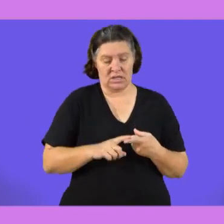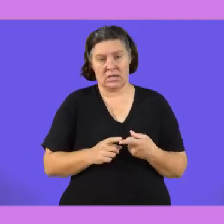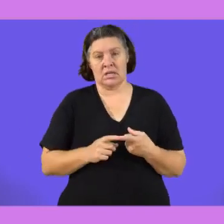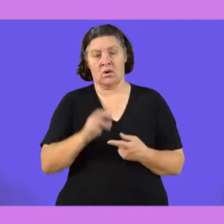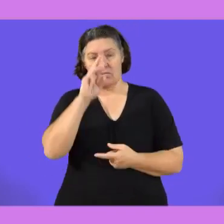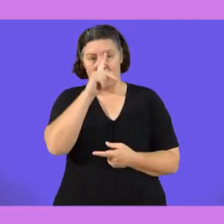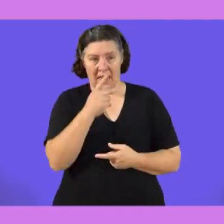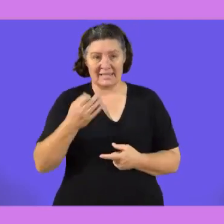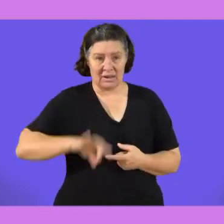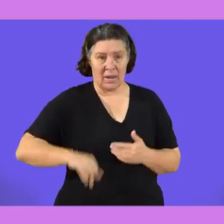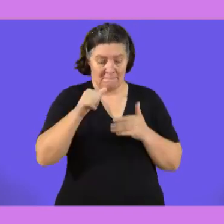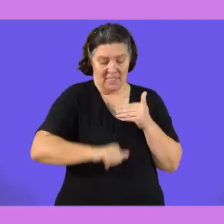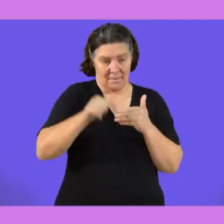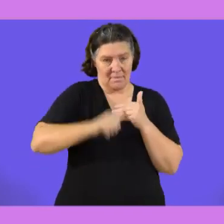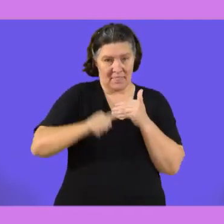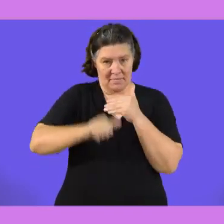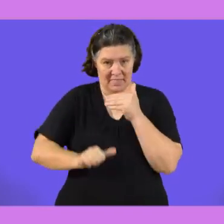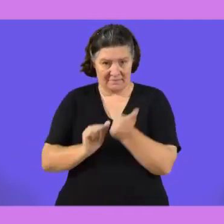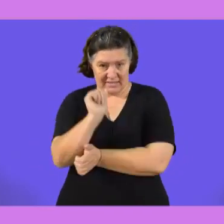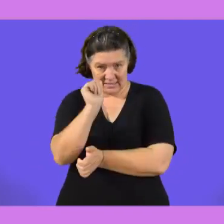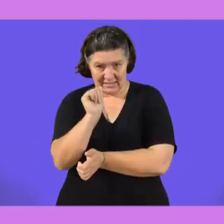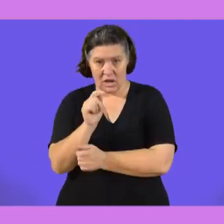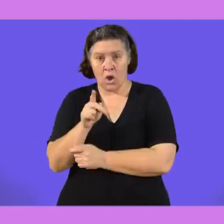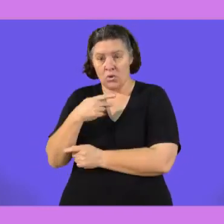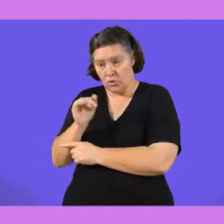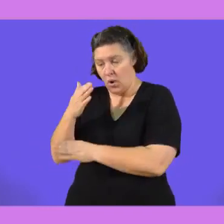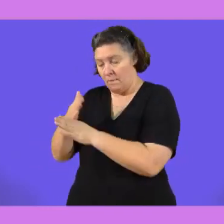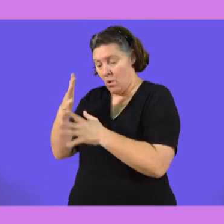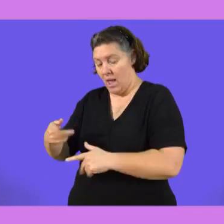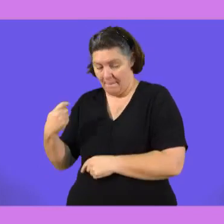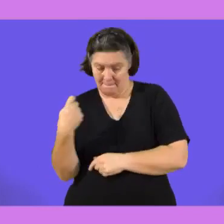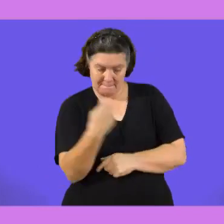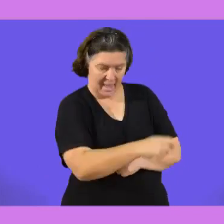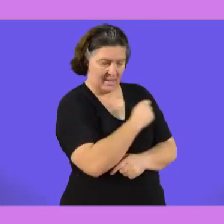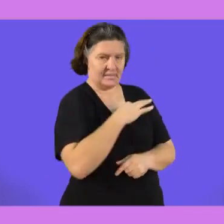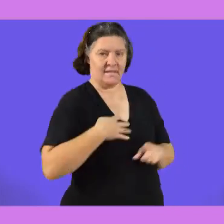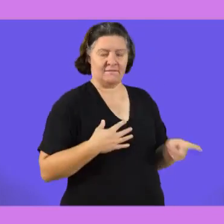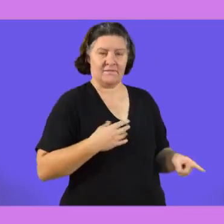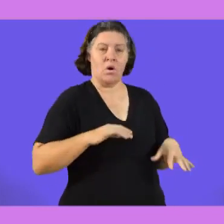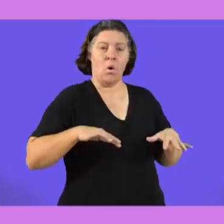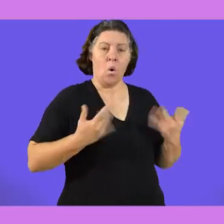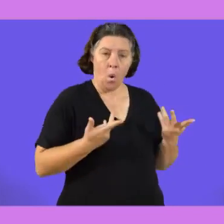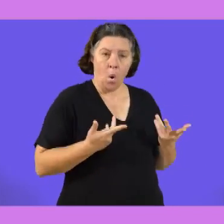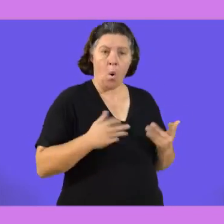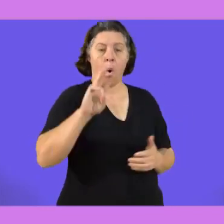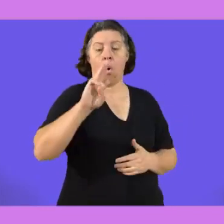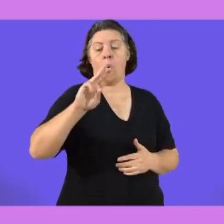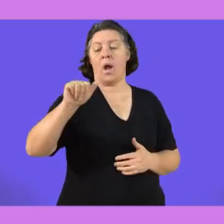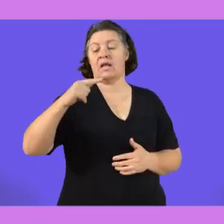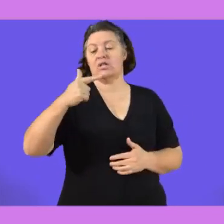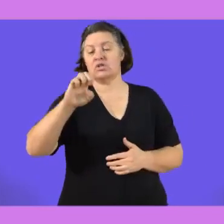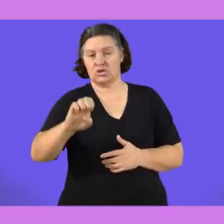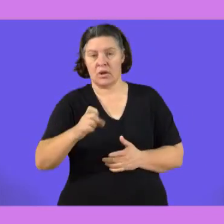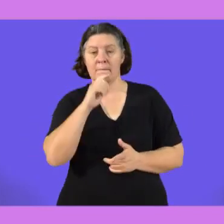salary, remember salary, that will be on a monthly basis, by the employer to the employee, or it can be a